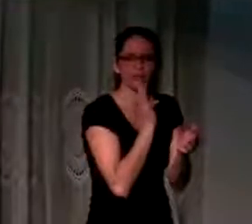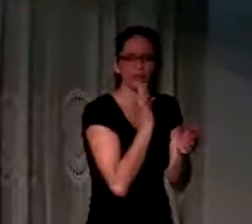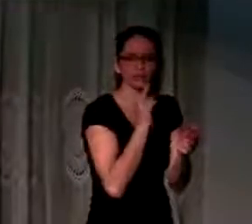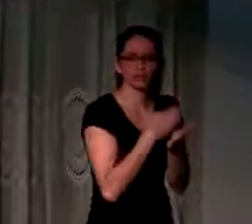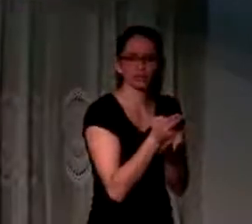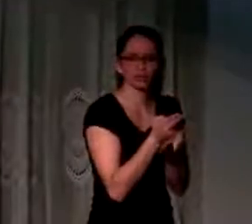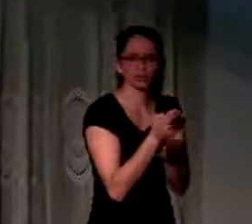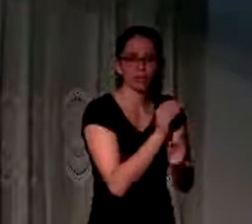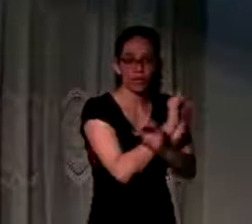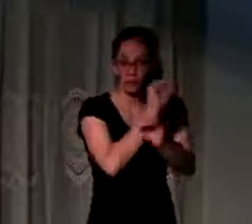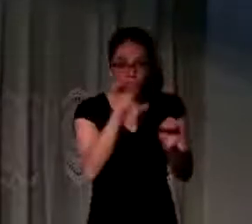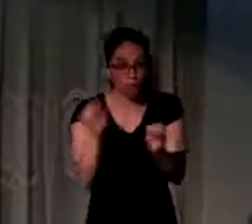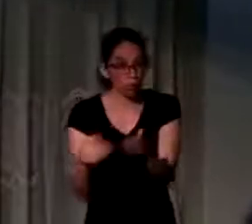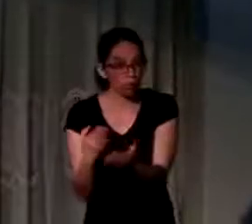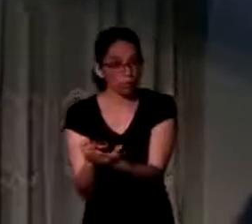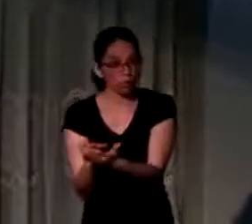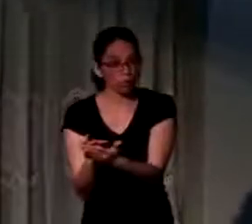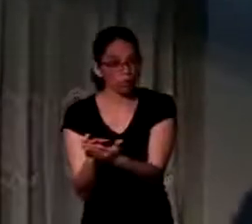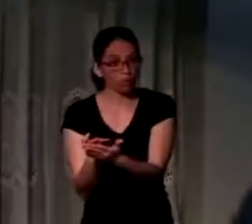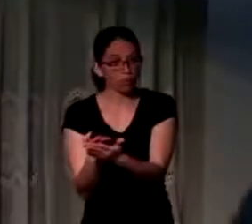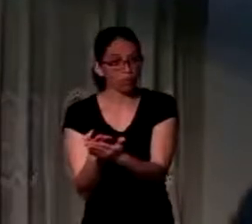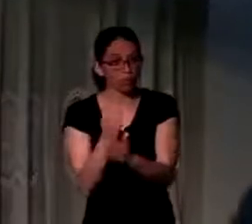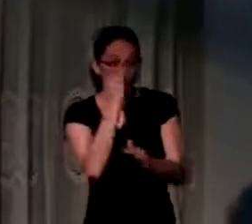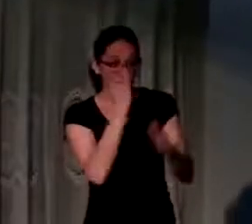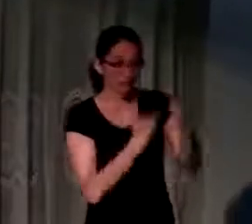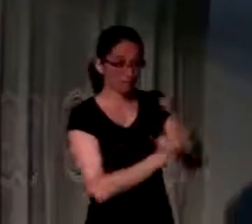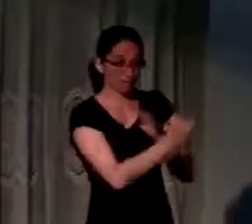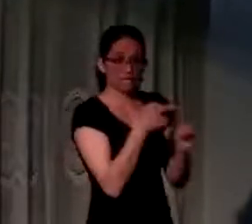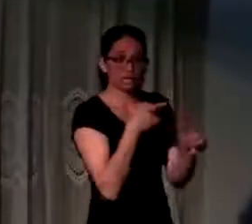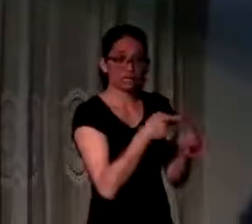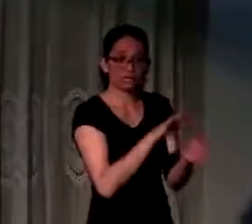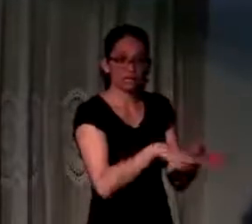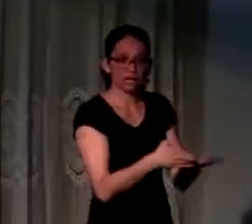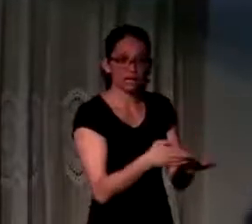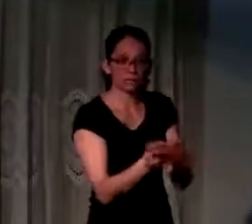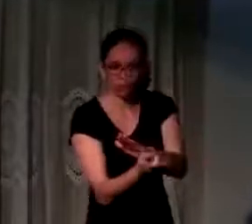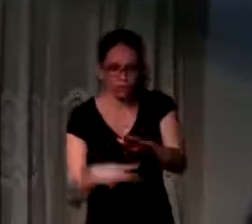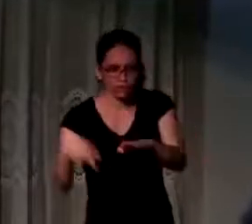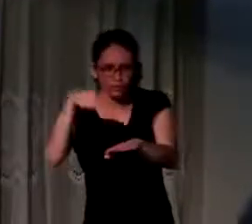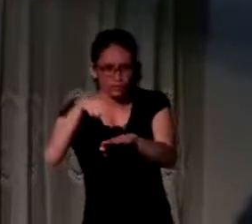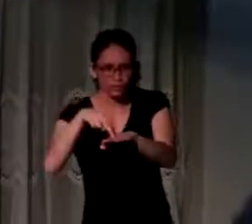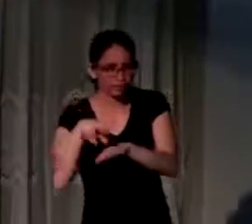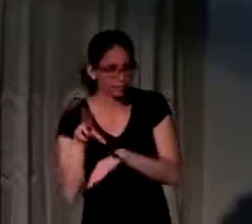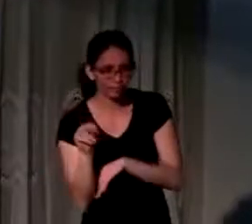Nobody proved it. Isaiah died, he didn't come back.